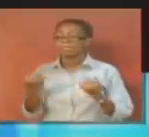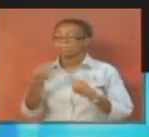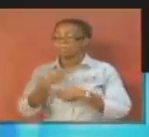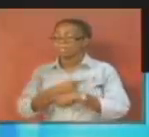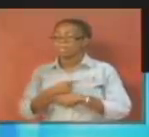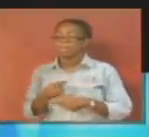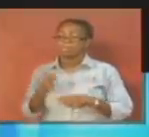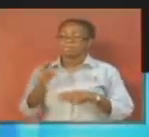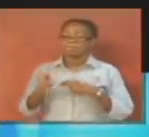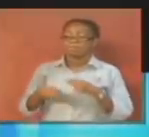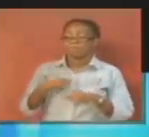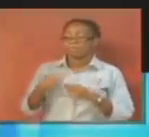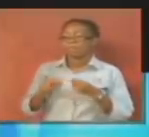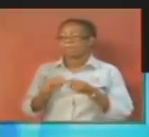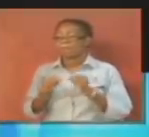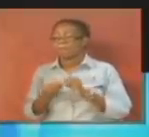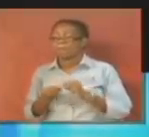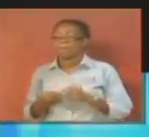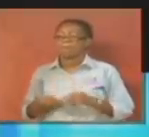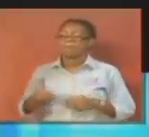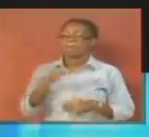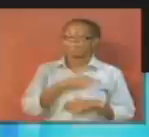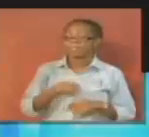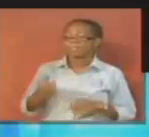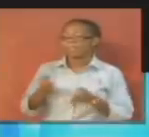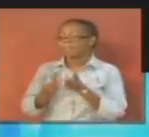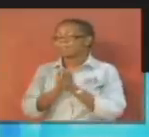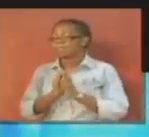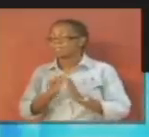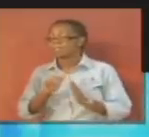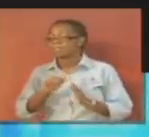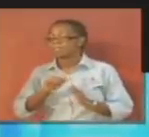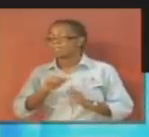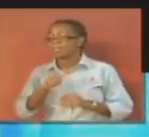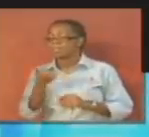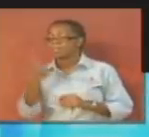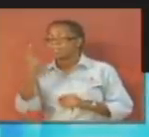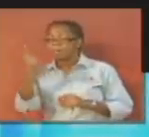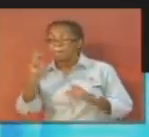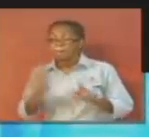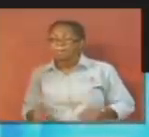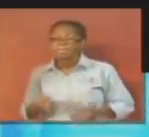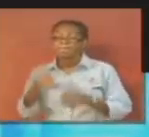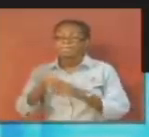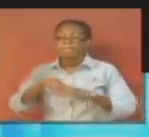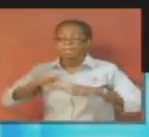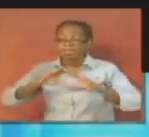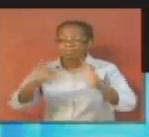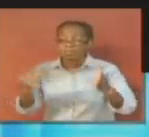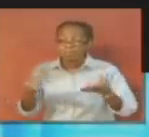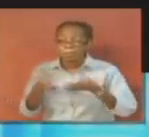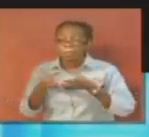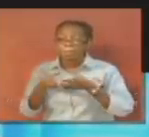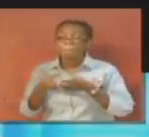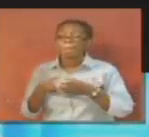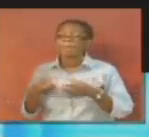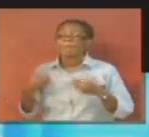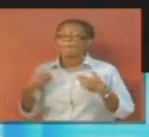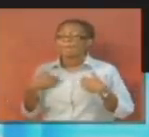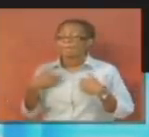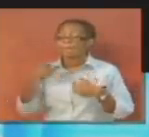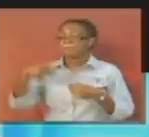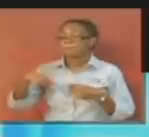if in the case of a cluster and one person in that cluster actually has P1, whether